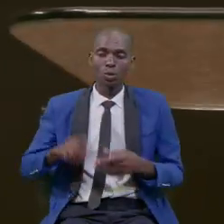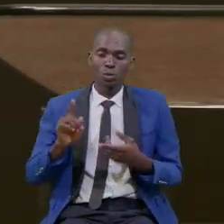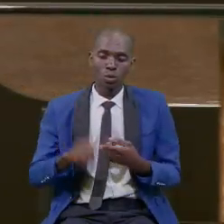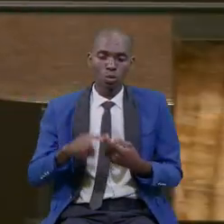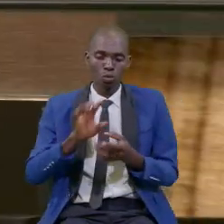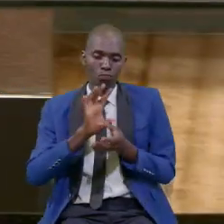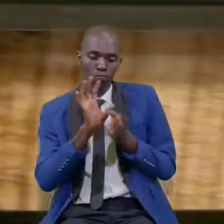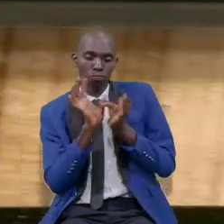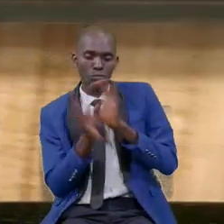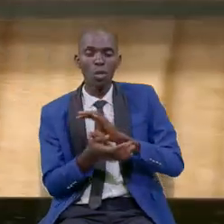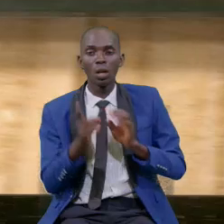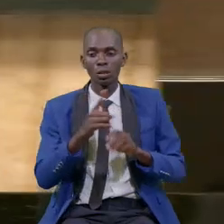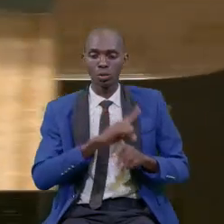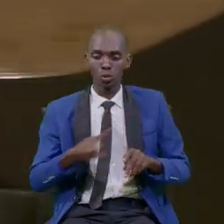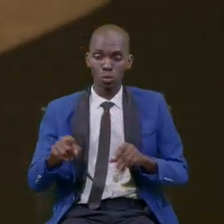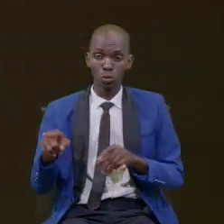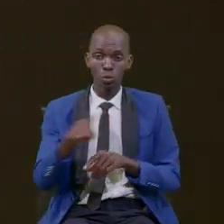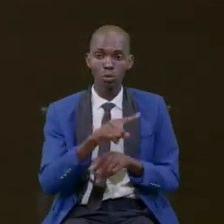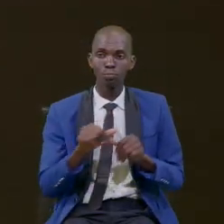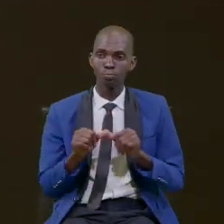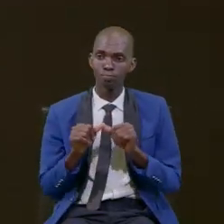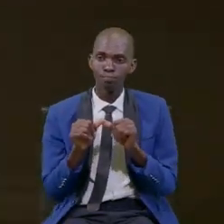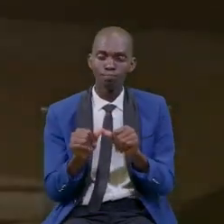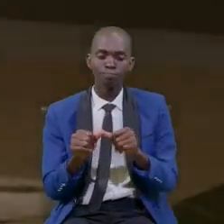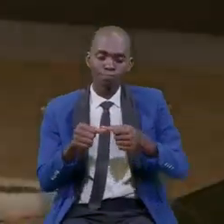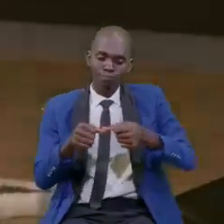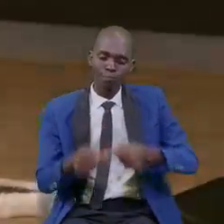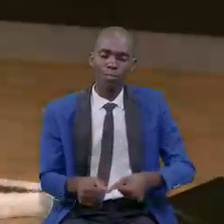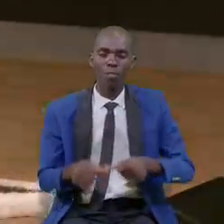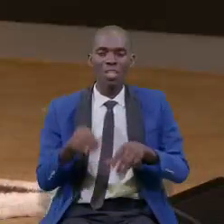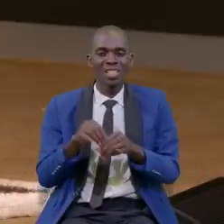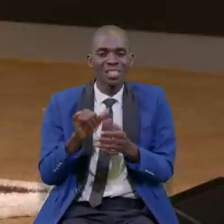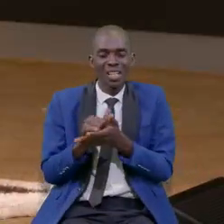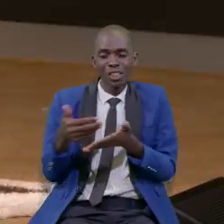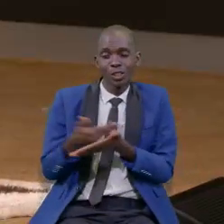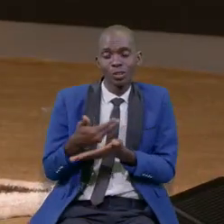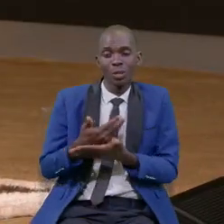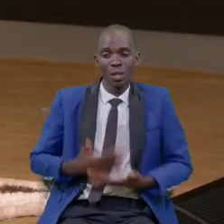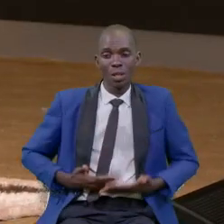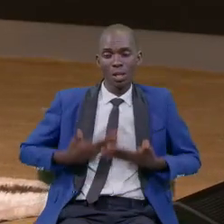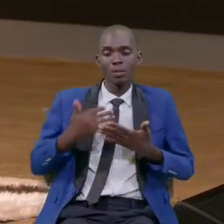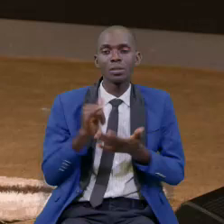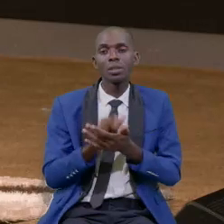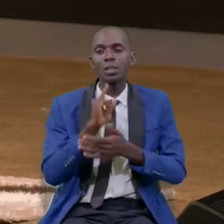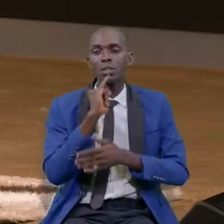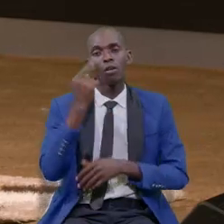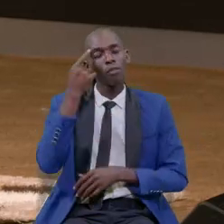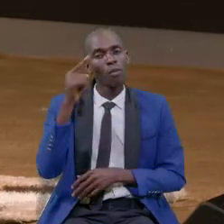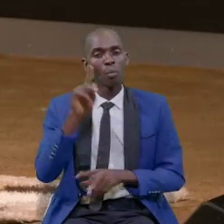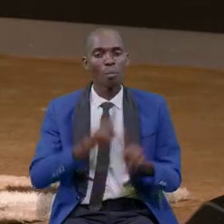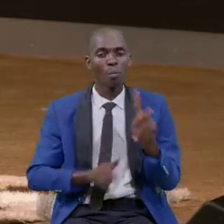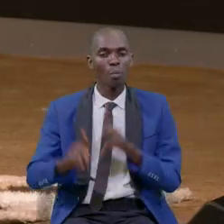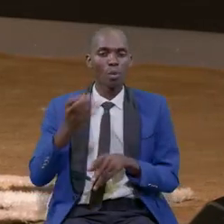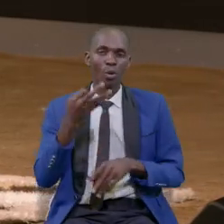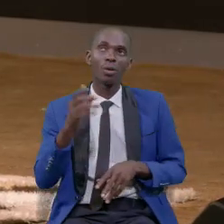you remain and abide in that new life that belongs to the people of God. There